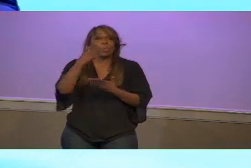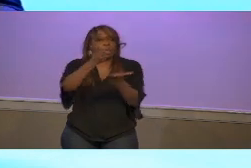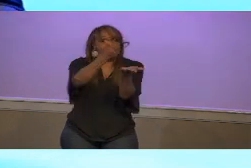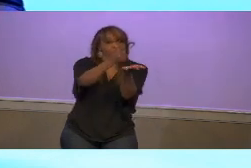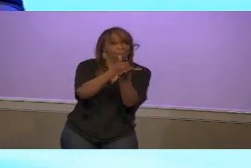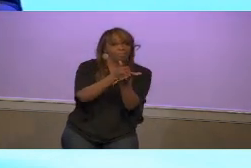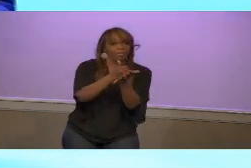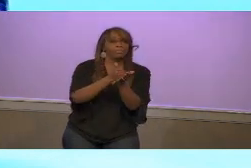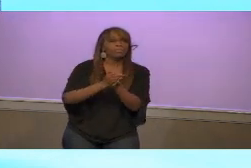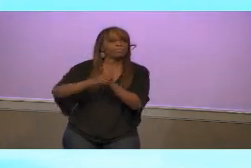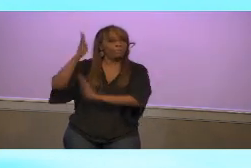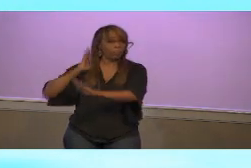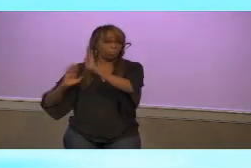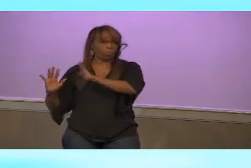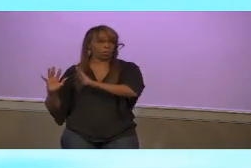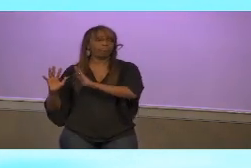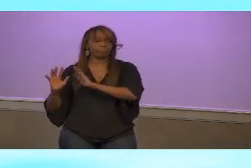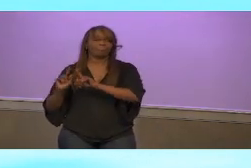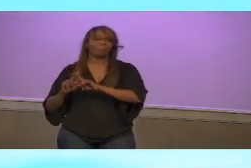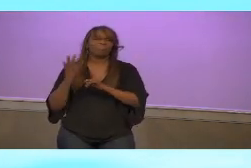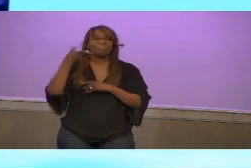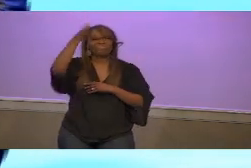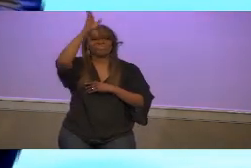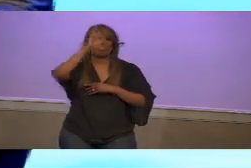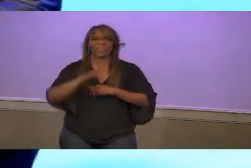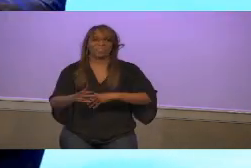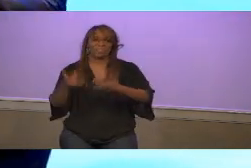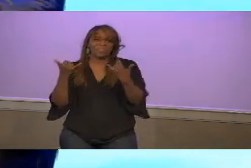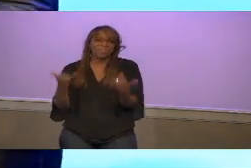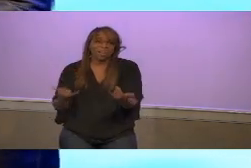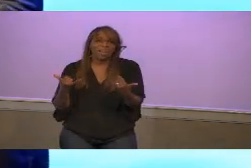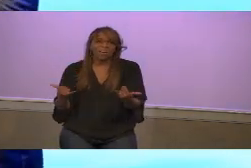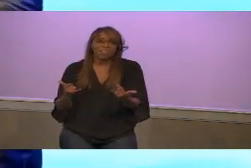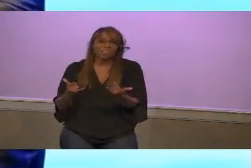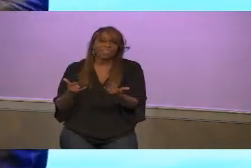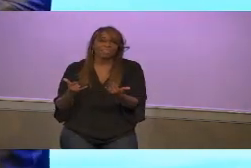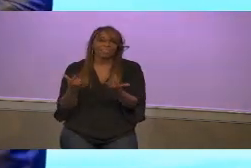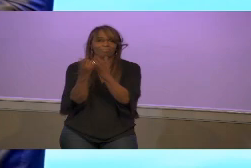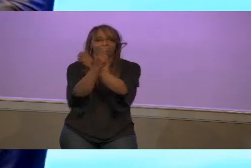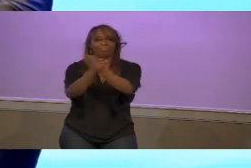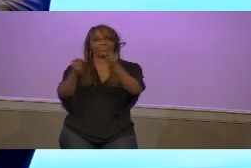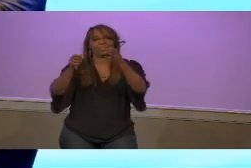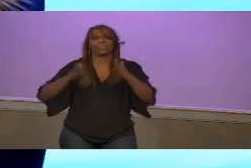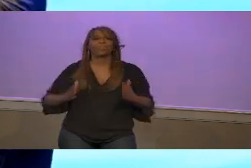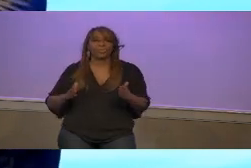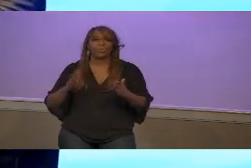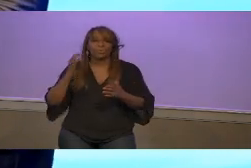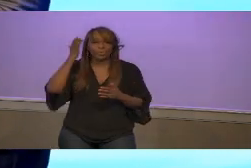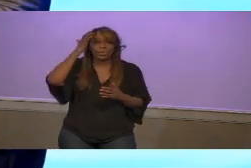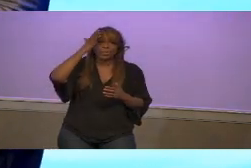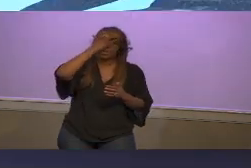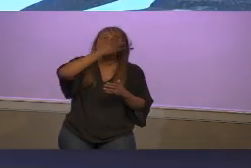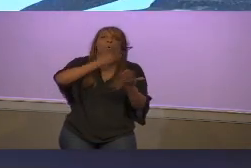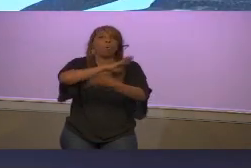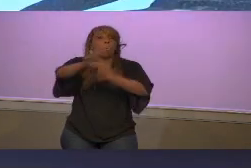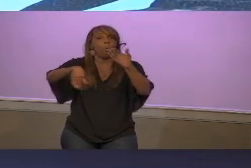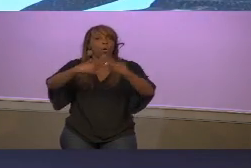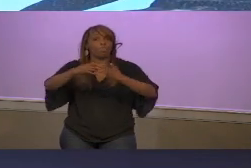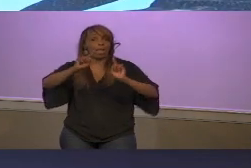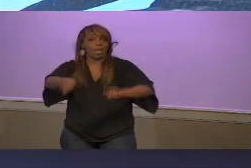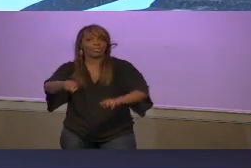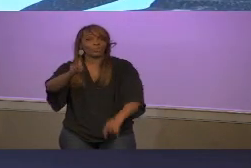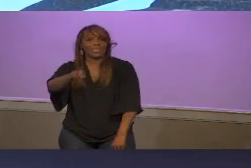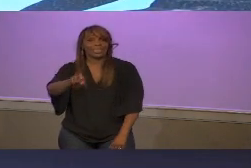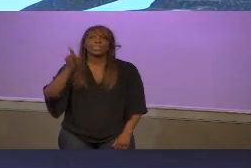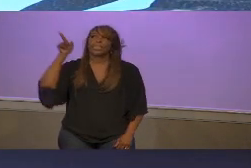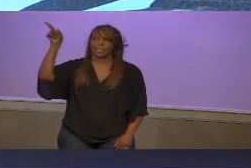times past, but he is our present Redeemer. He's the answer to our